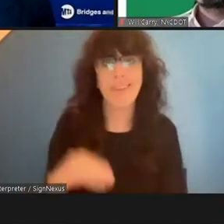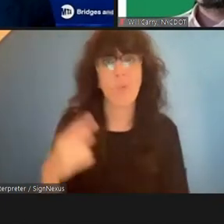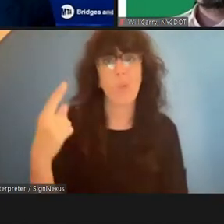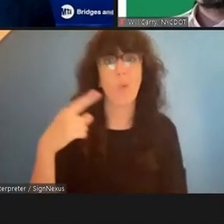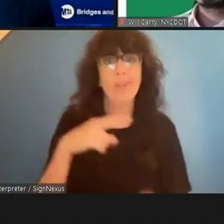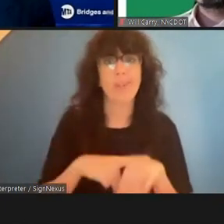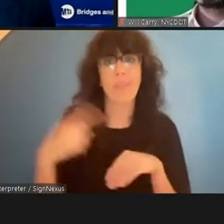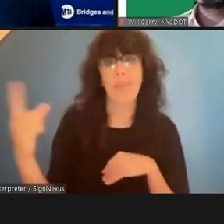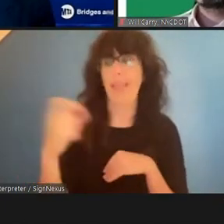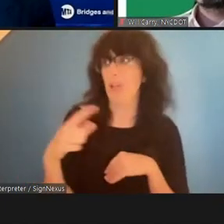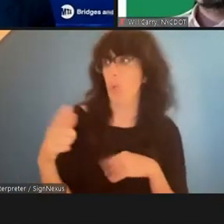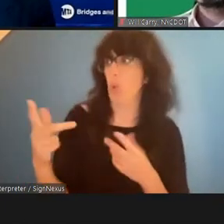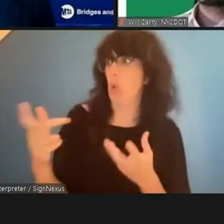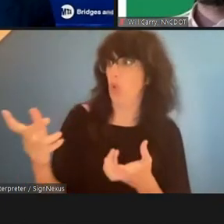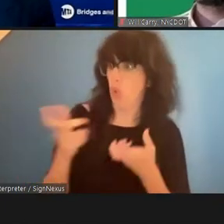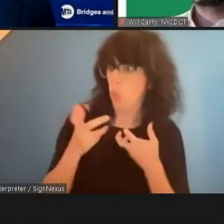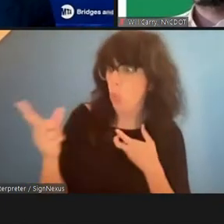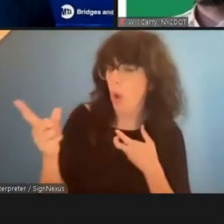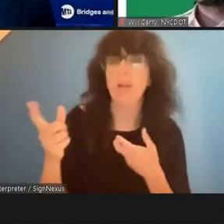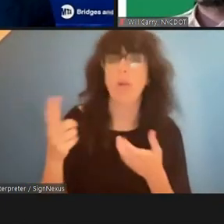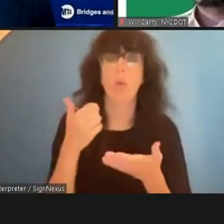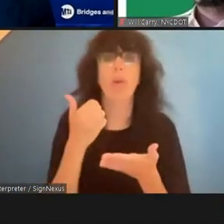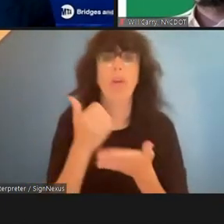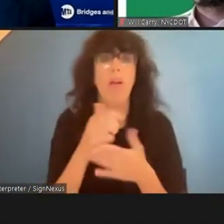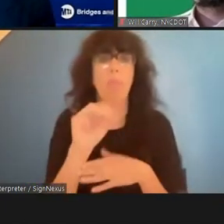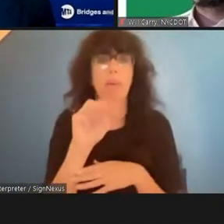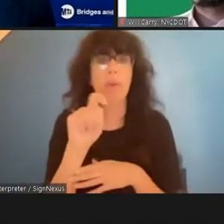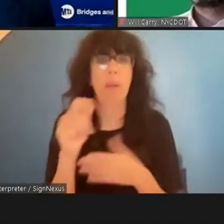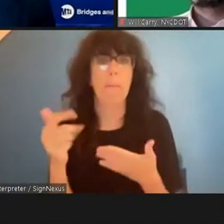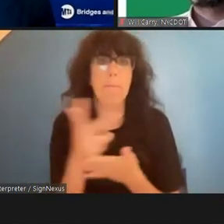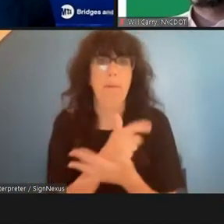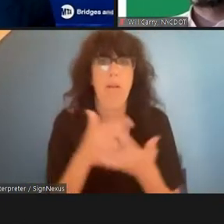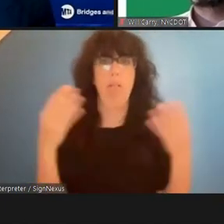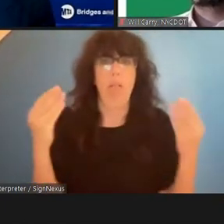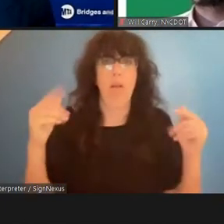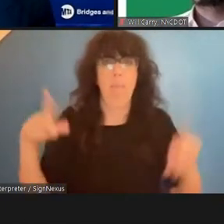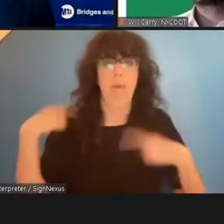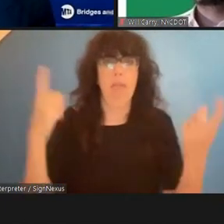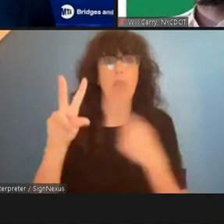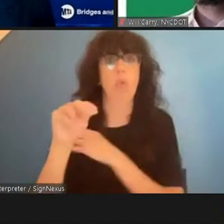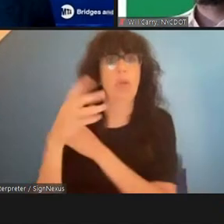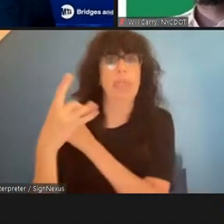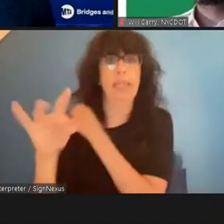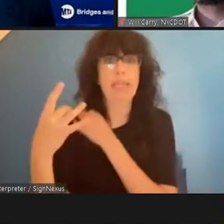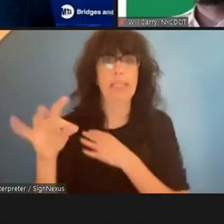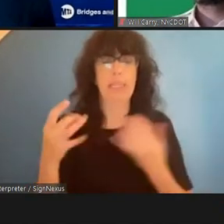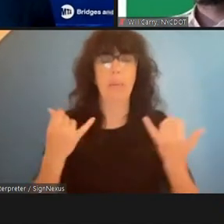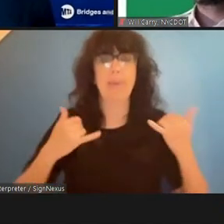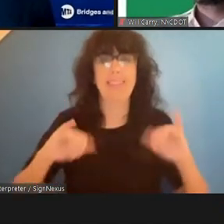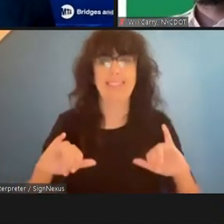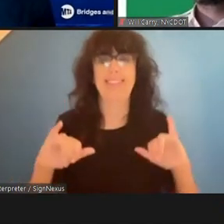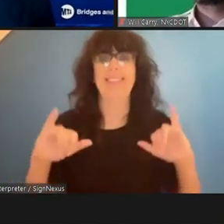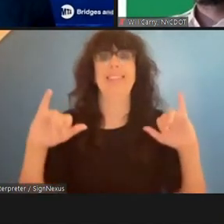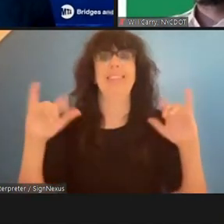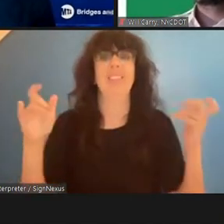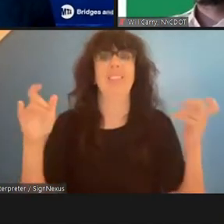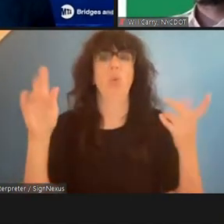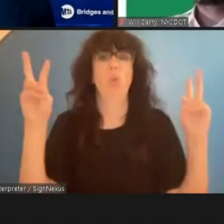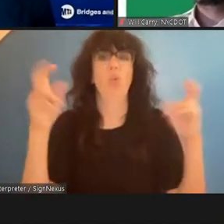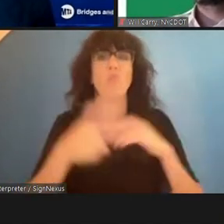what do we want we helped mta make hundreds of millions of dollars since 2018 yet here we still are robbed like it's